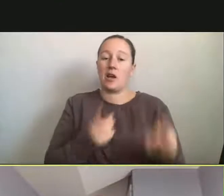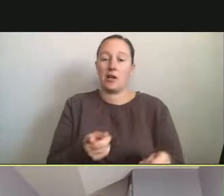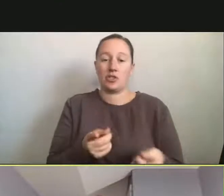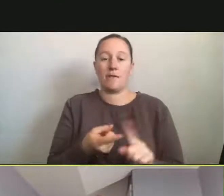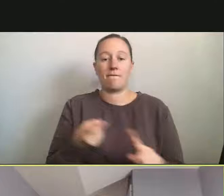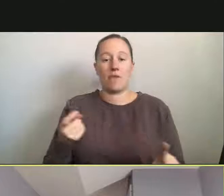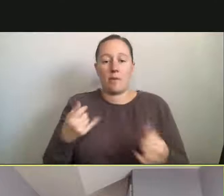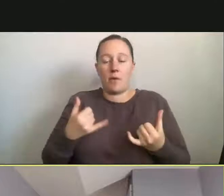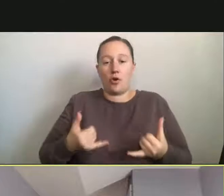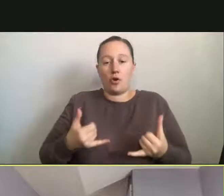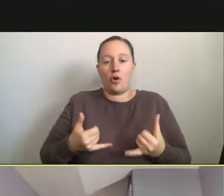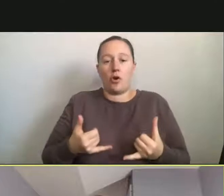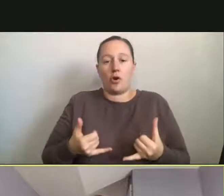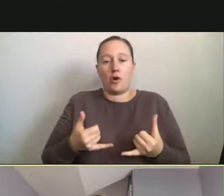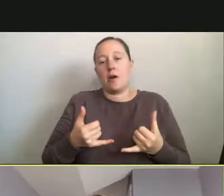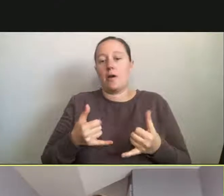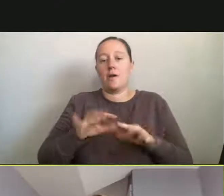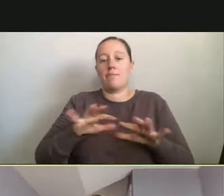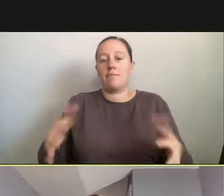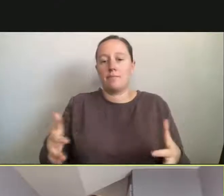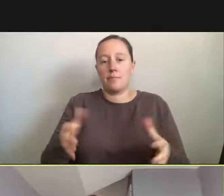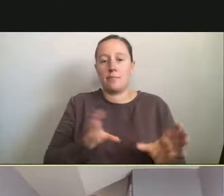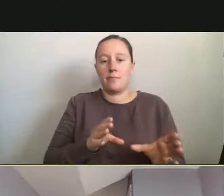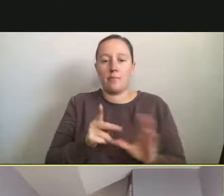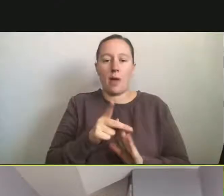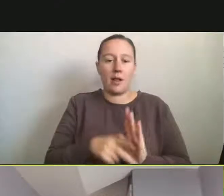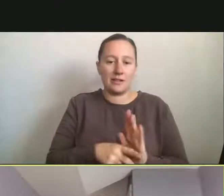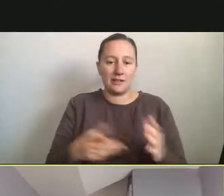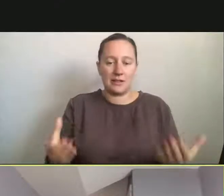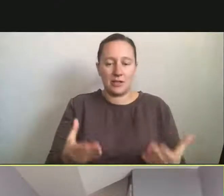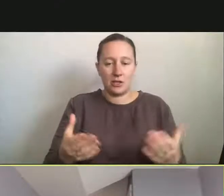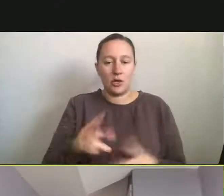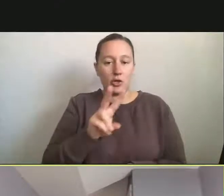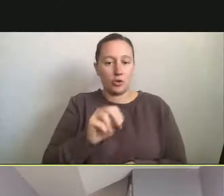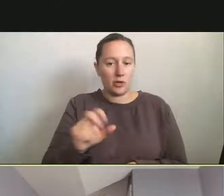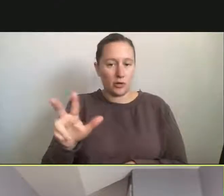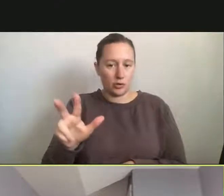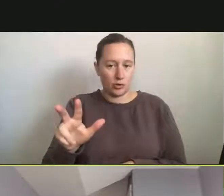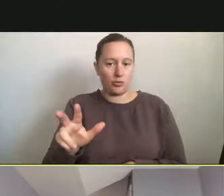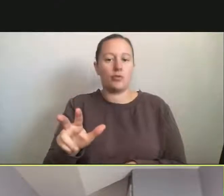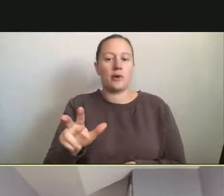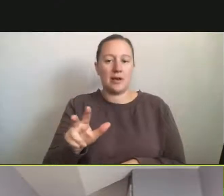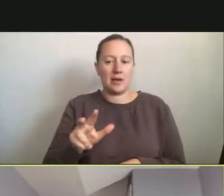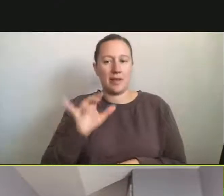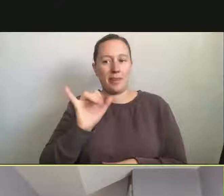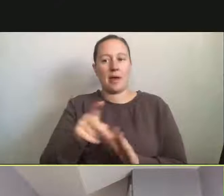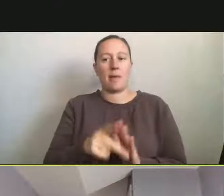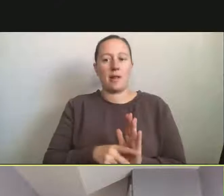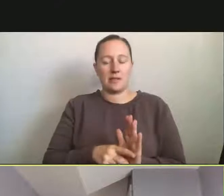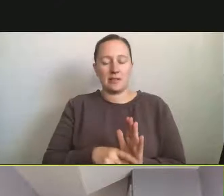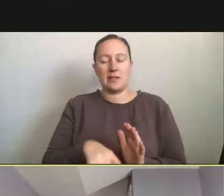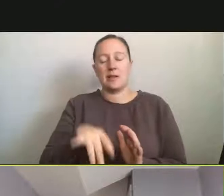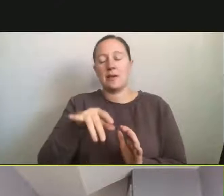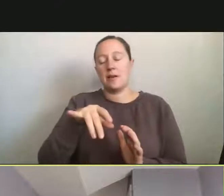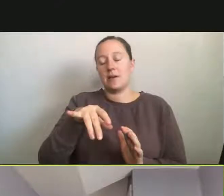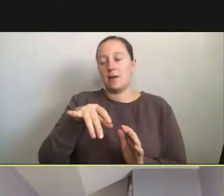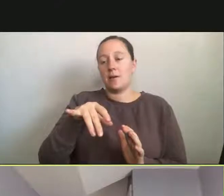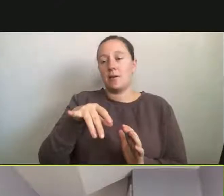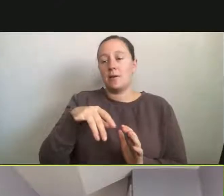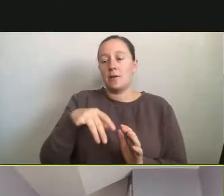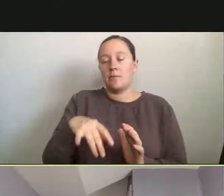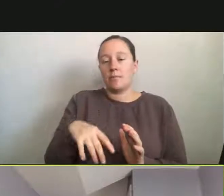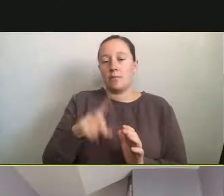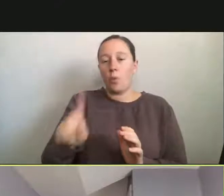current overarching data sharing policy here at NIH, the 2003 data sharing policy, because the 2003 data sharing